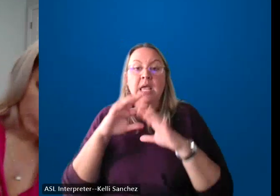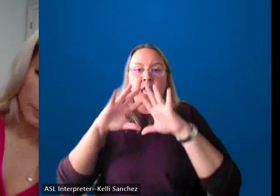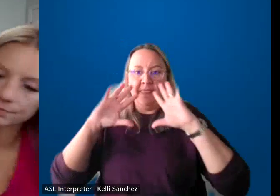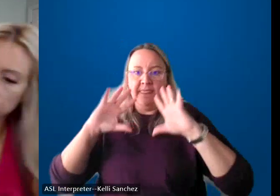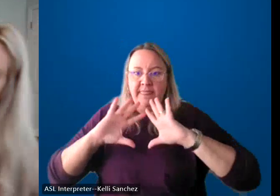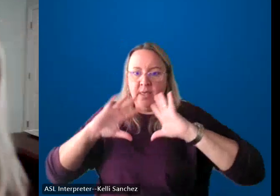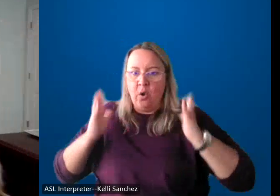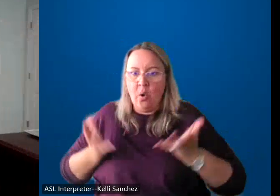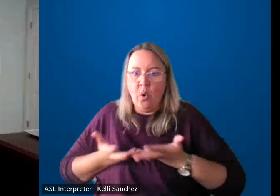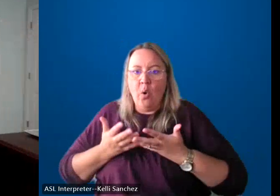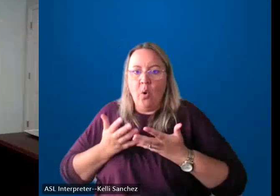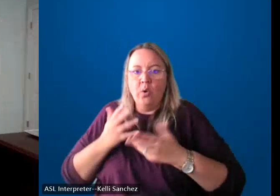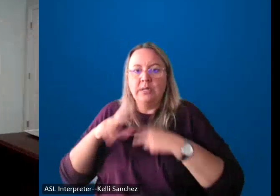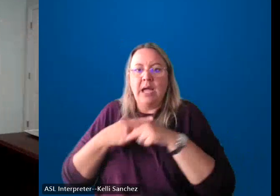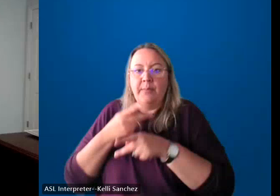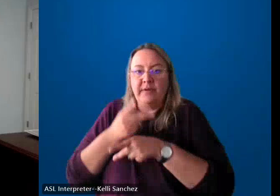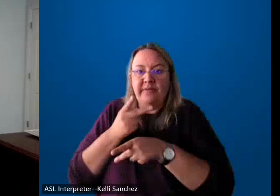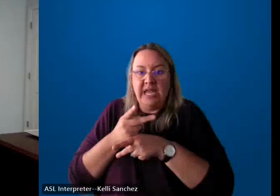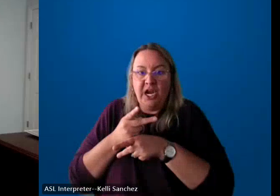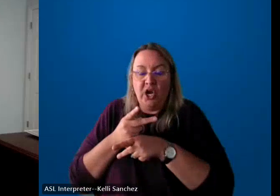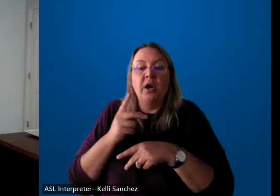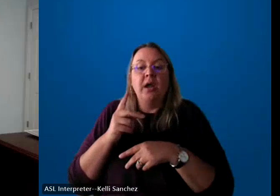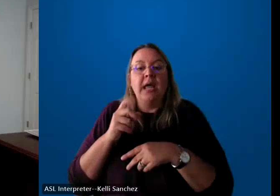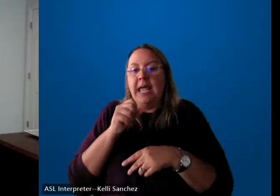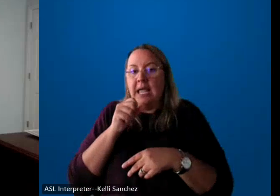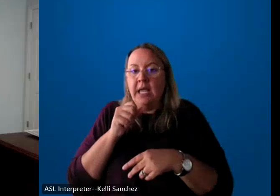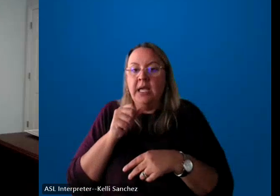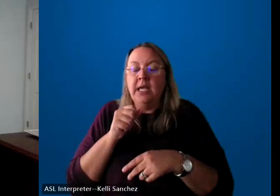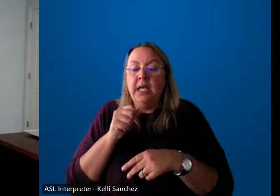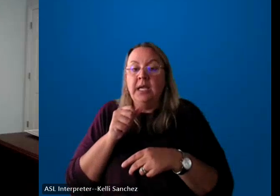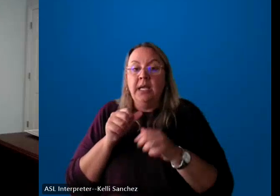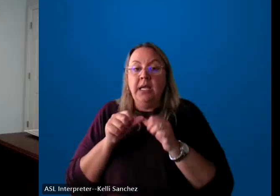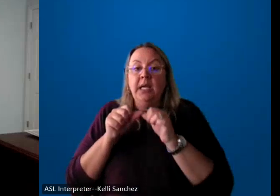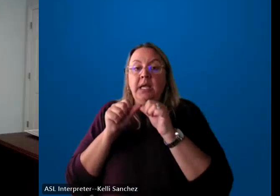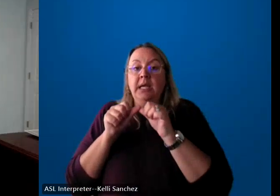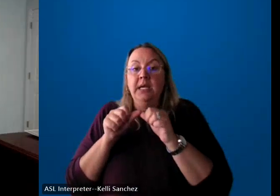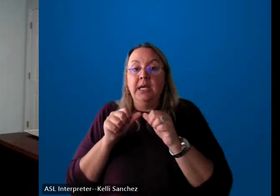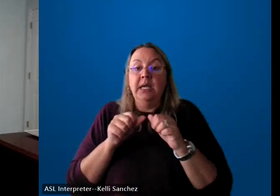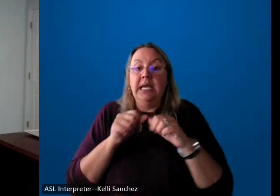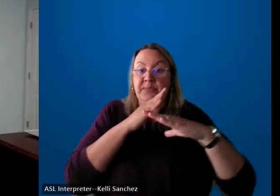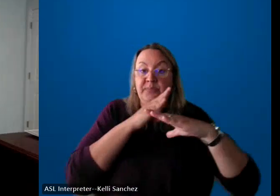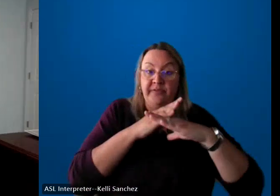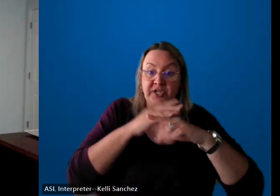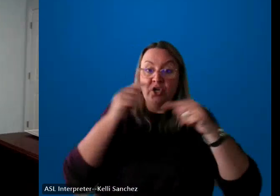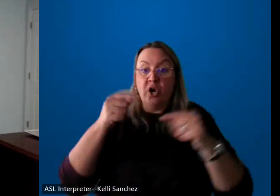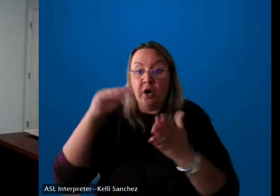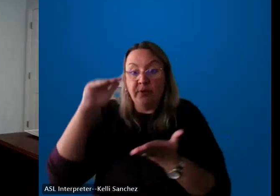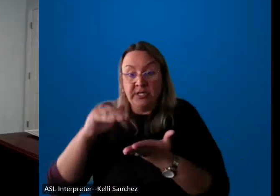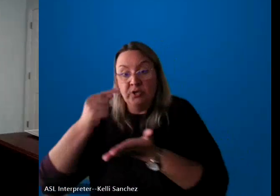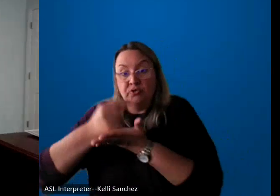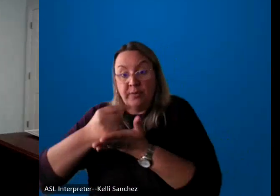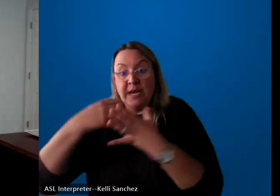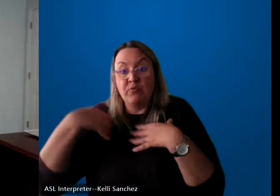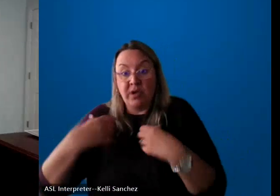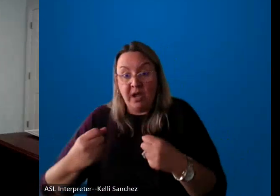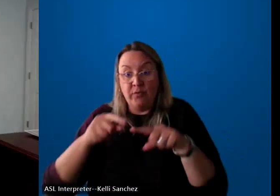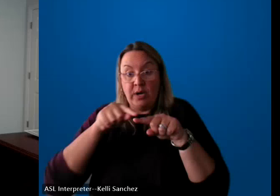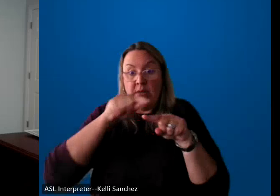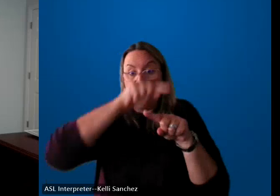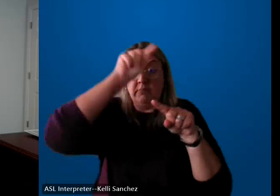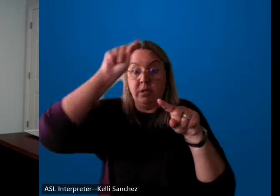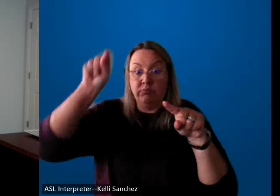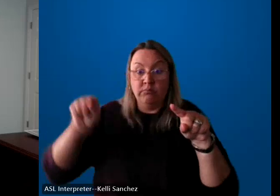continuum of care, which is a circle and not a line. It's prevention, harm reduction, treatment, recovery. And once we